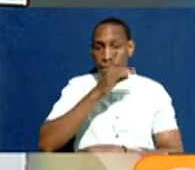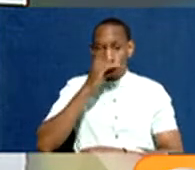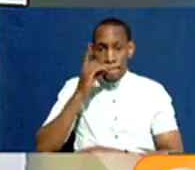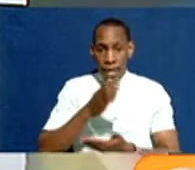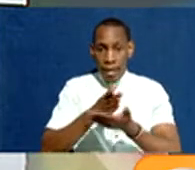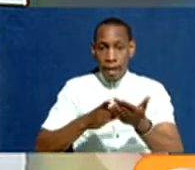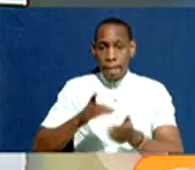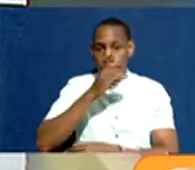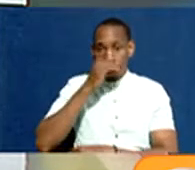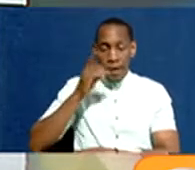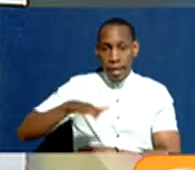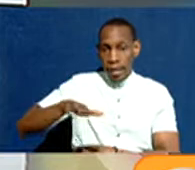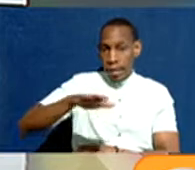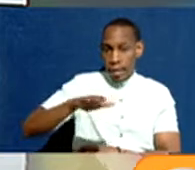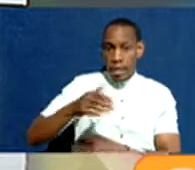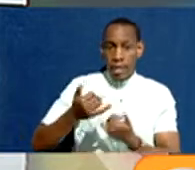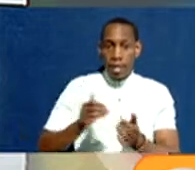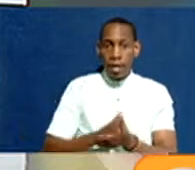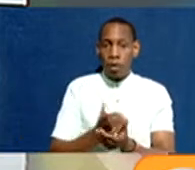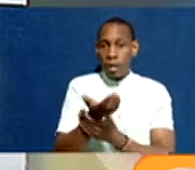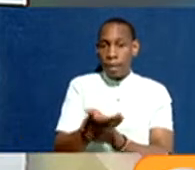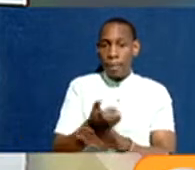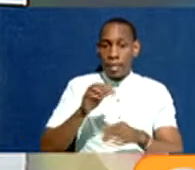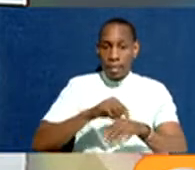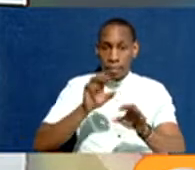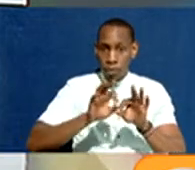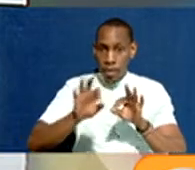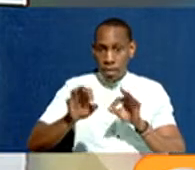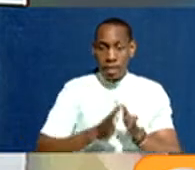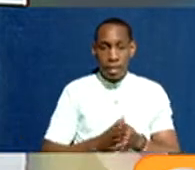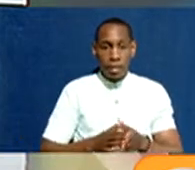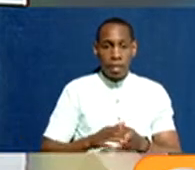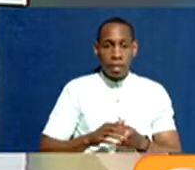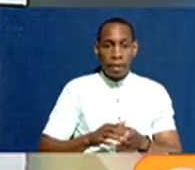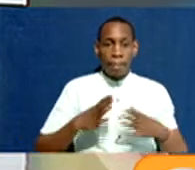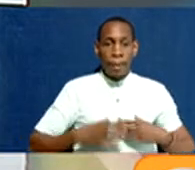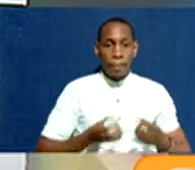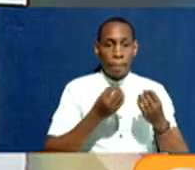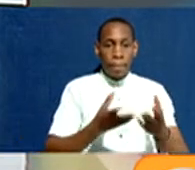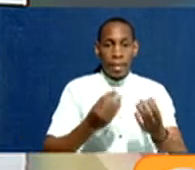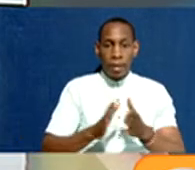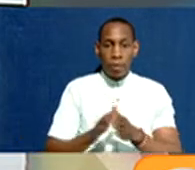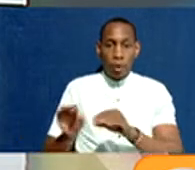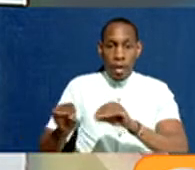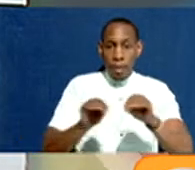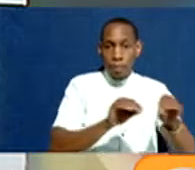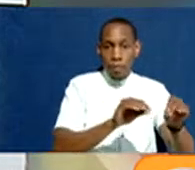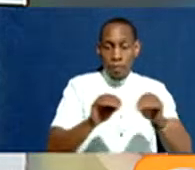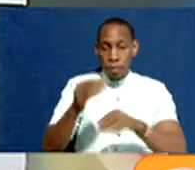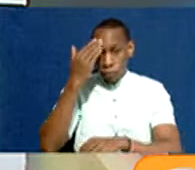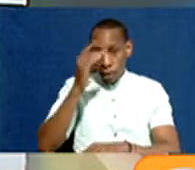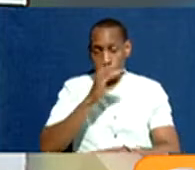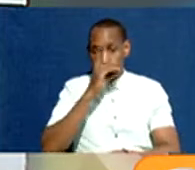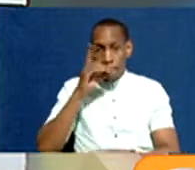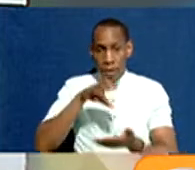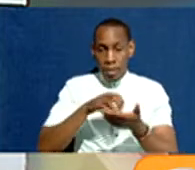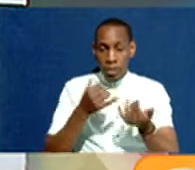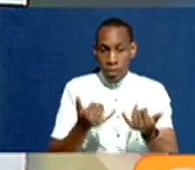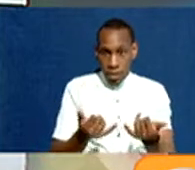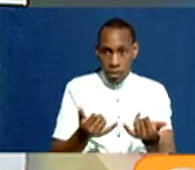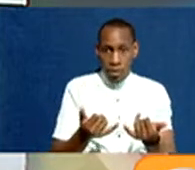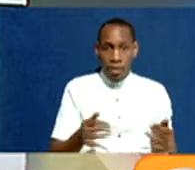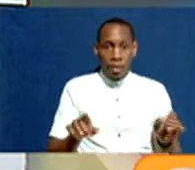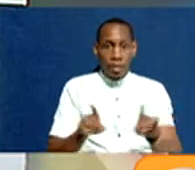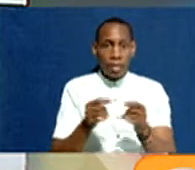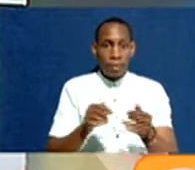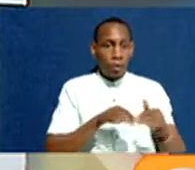and semi-arid areas asked for more time. Majority of them have been on the move due to the current drought situation,